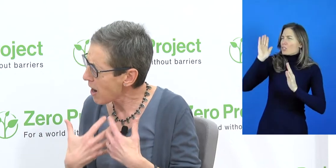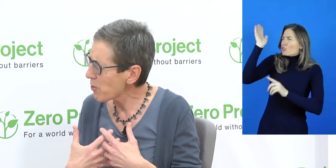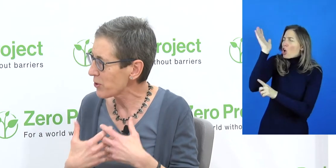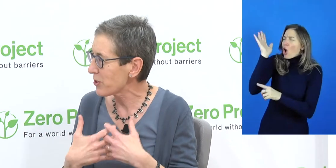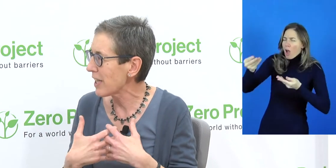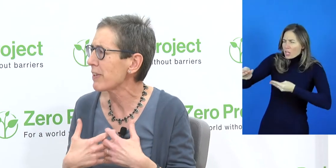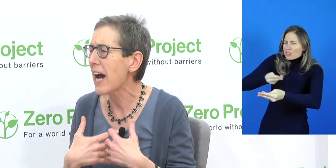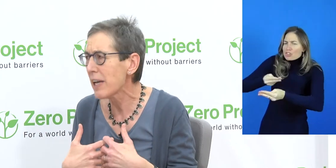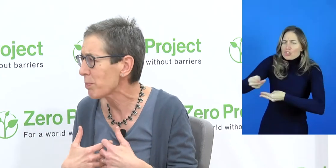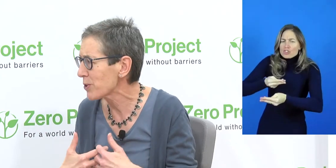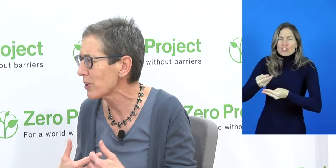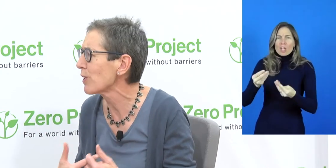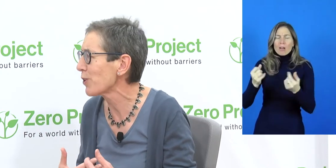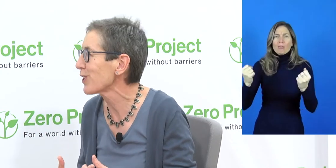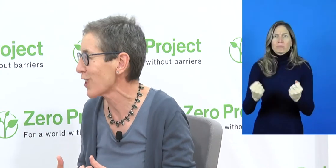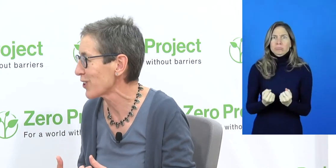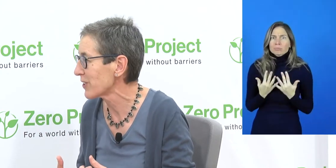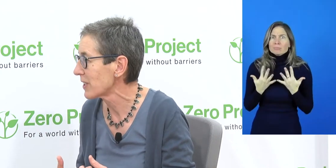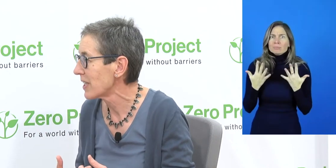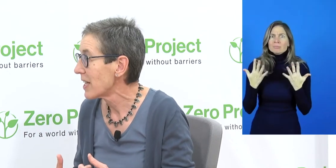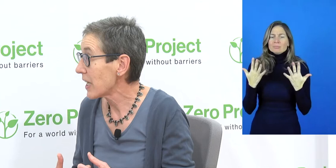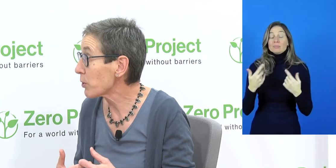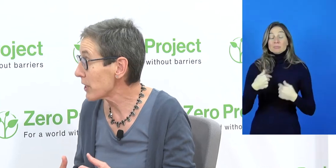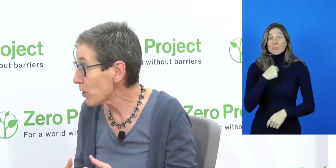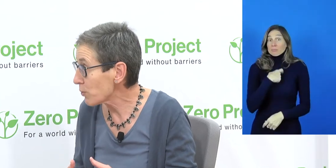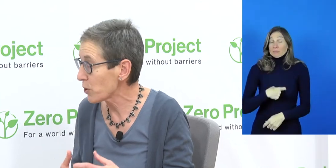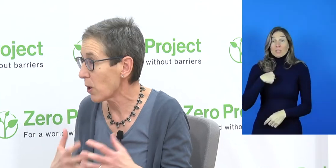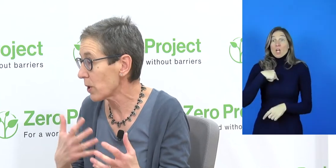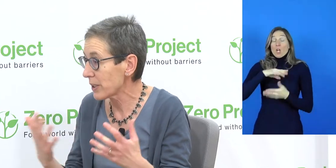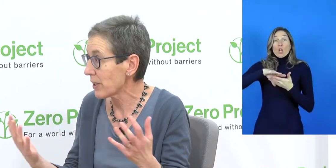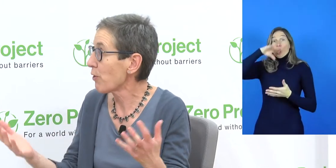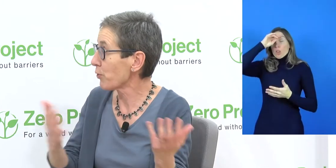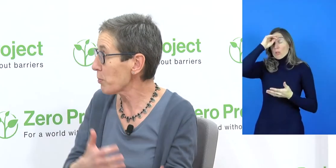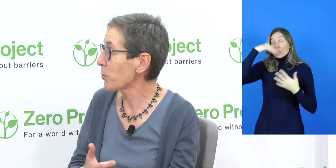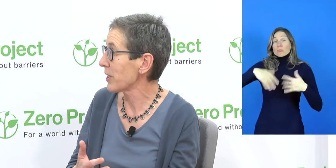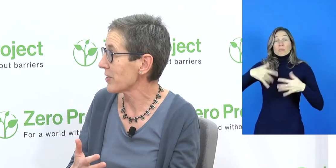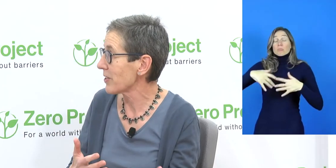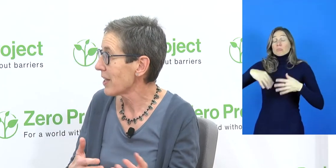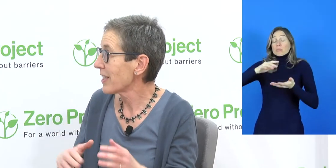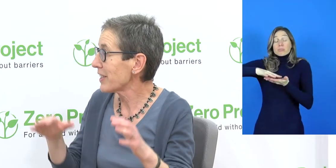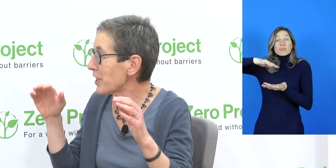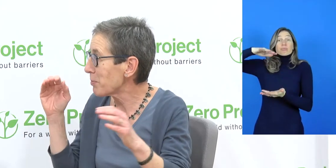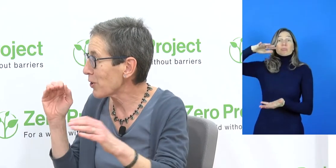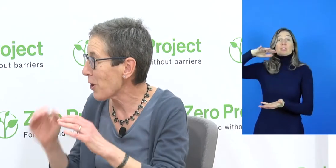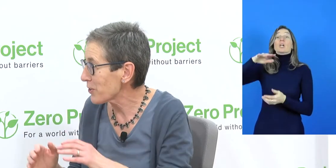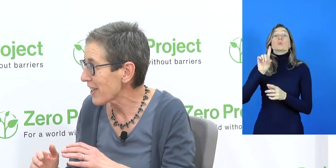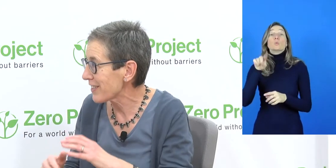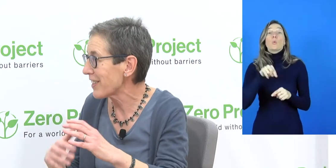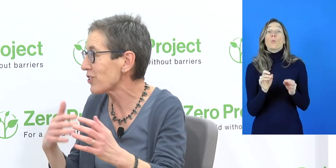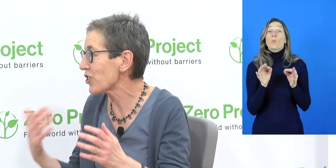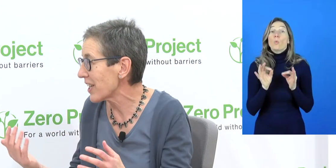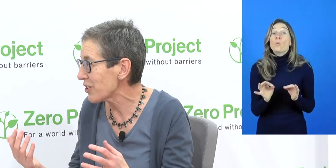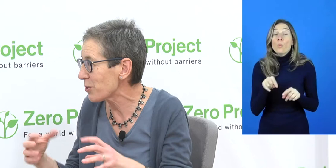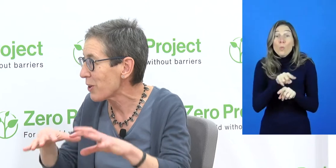it empowers yourself. And I personally learned a lot. And what I know from all the former winners, they keep in contact,